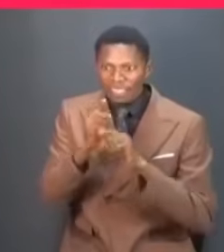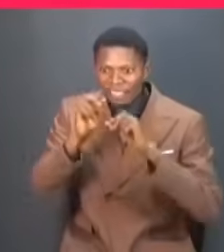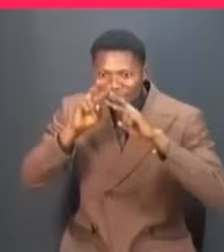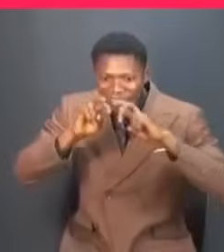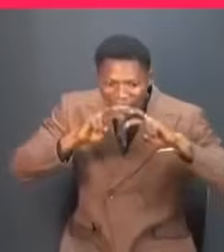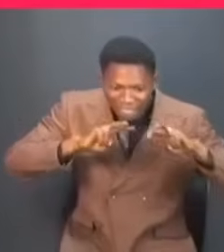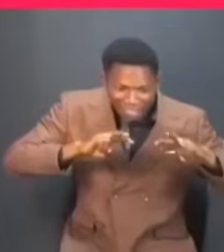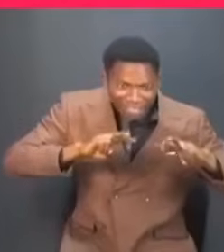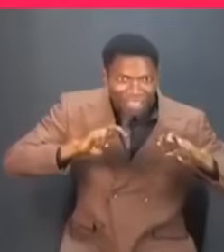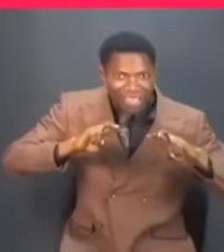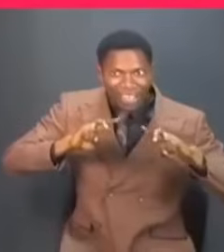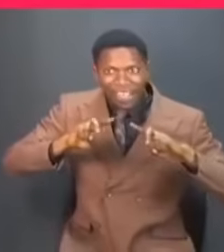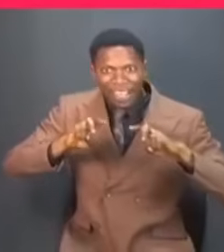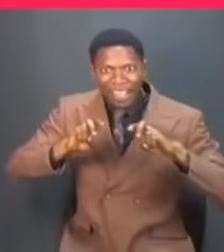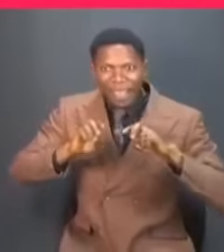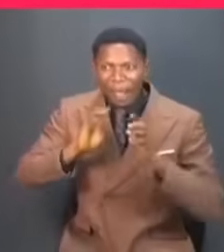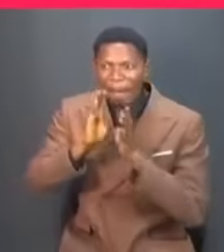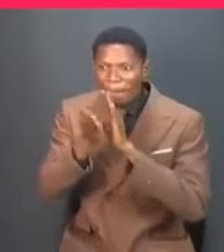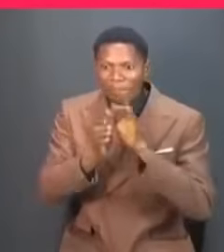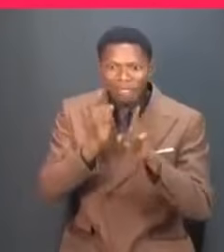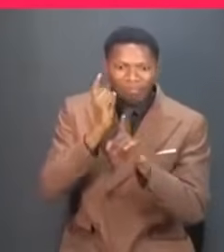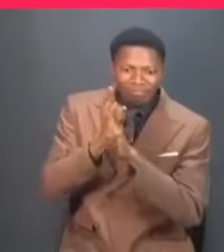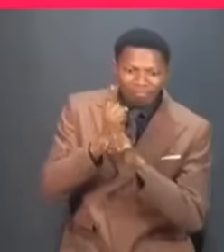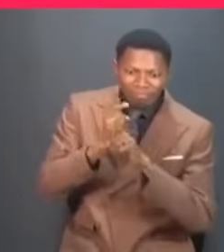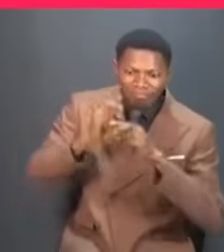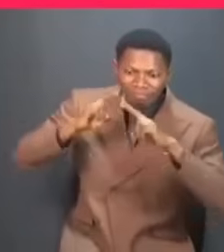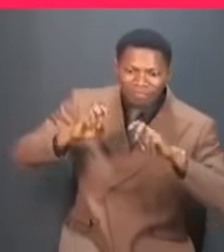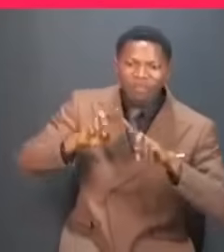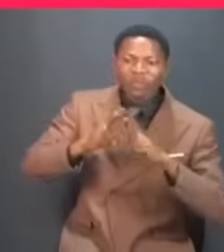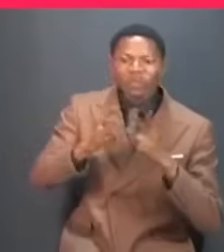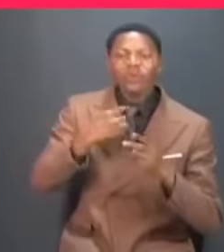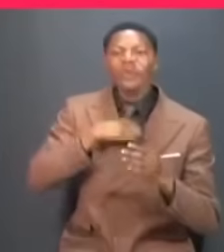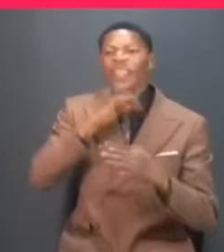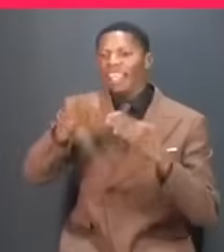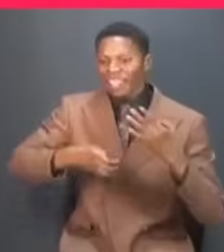by cross-examination, and so we'll end it here.